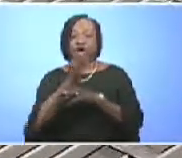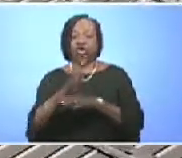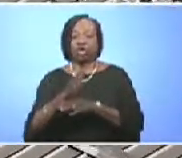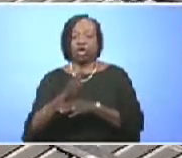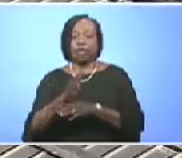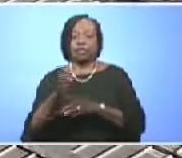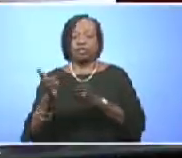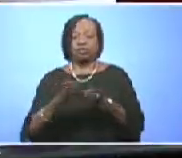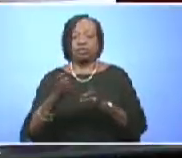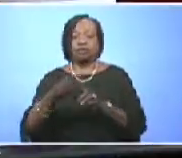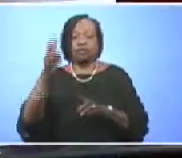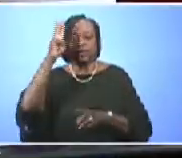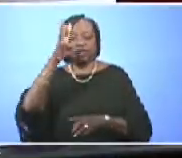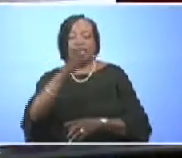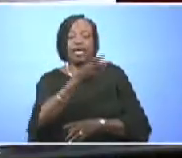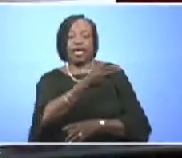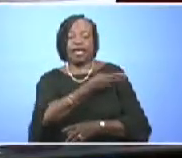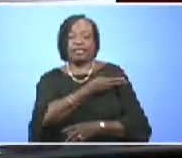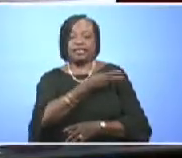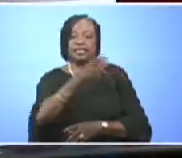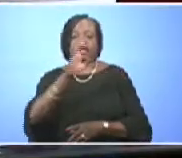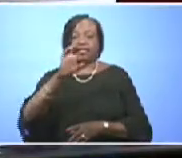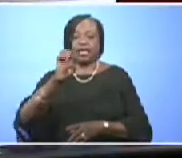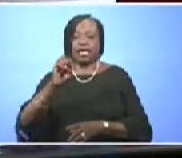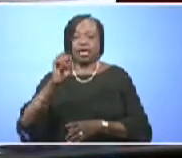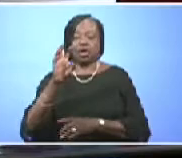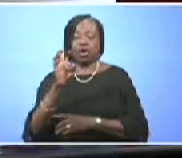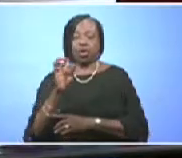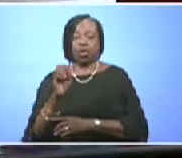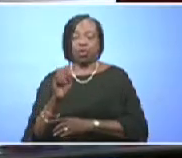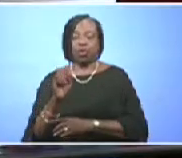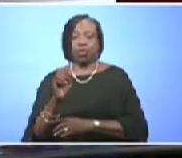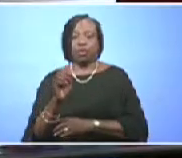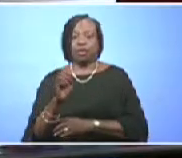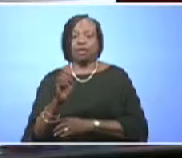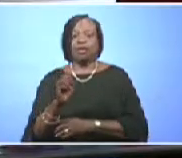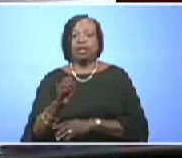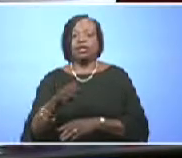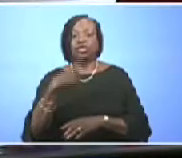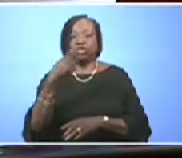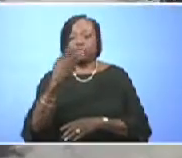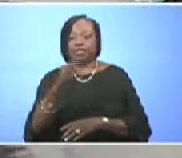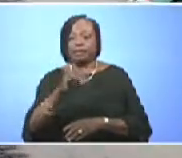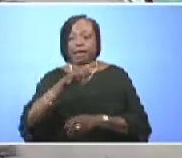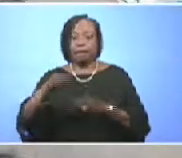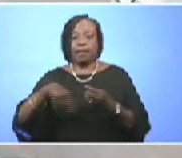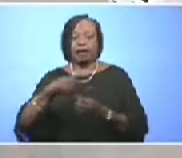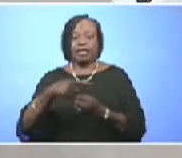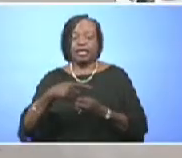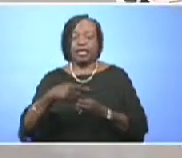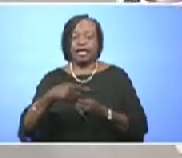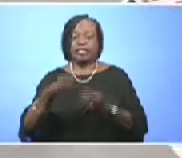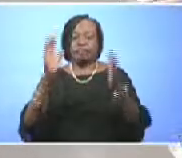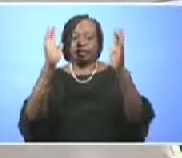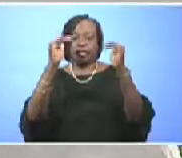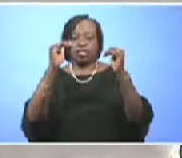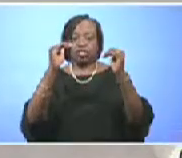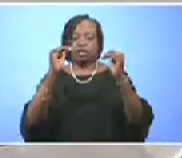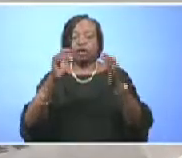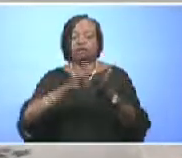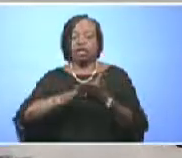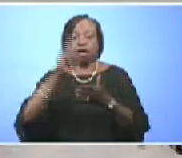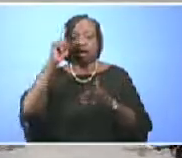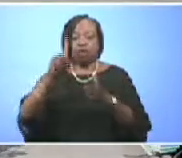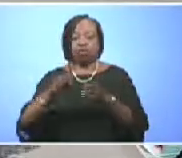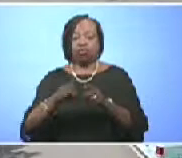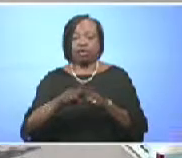CEO Whitney Hasty. Minister Bannister also informed the board of his expectation as it relates to the agreement signed several months ago with Shell